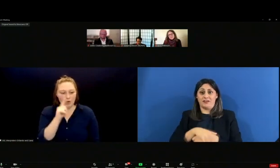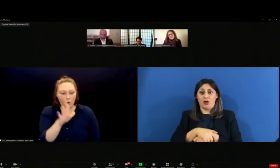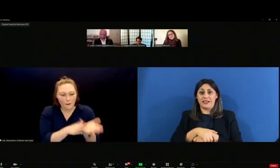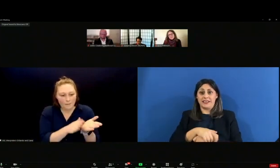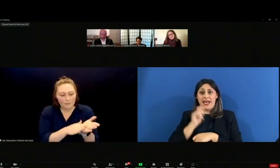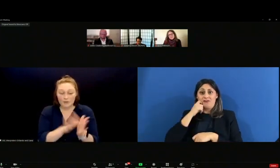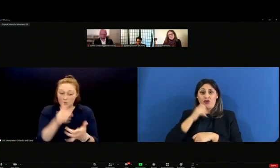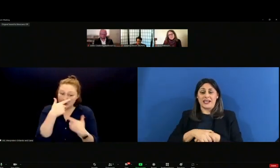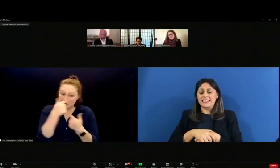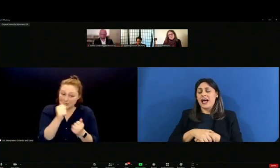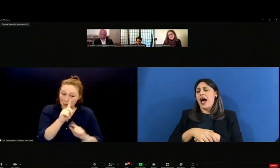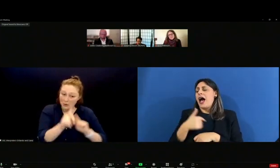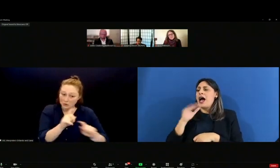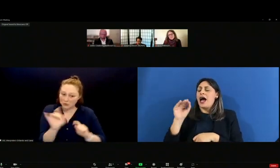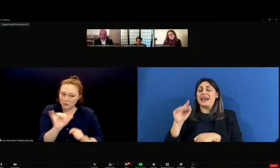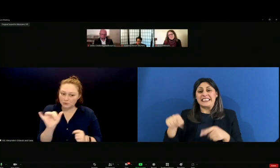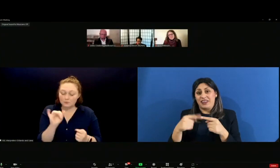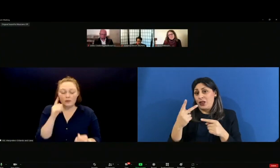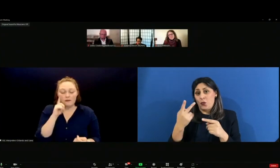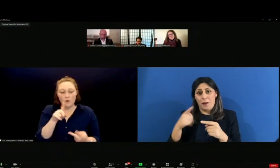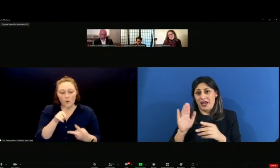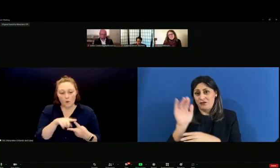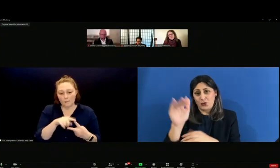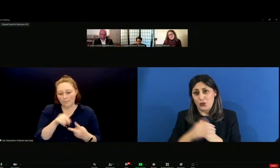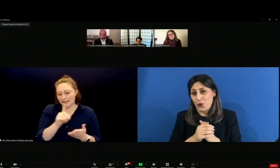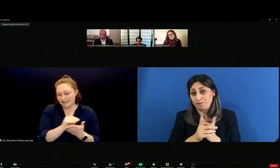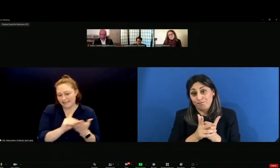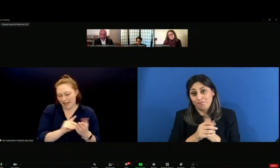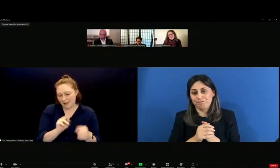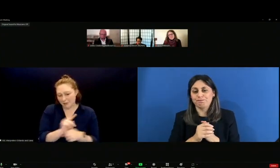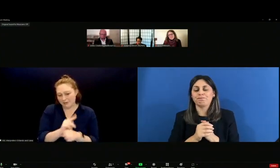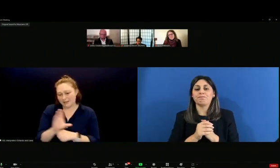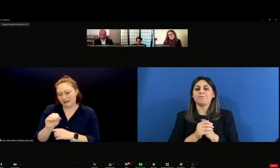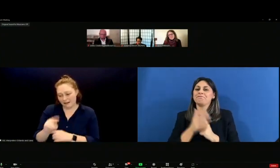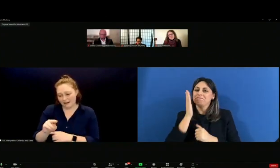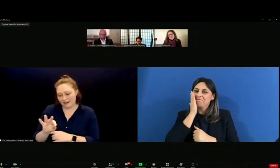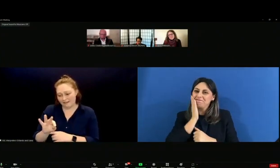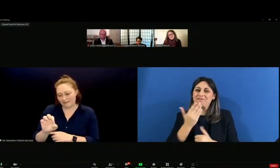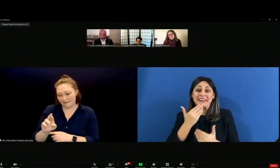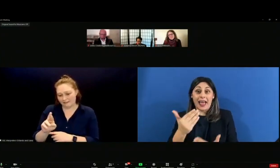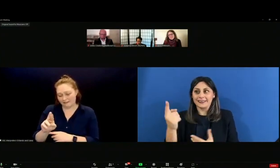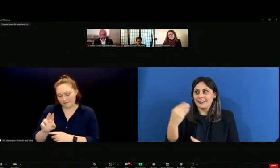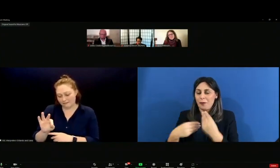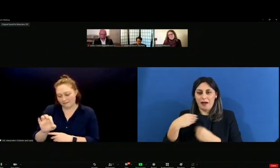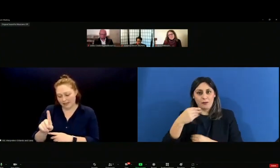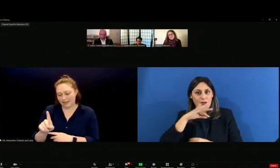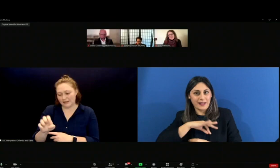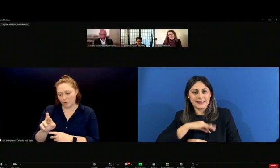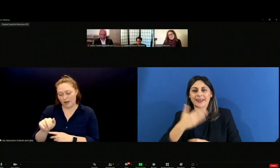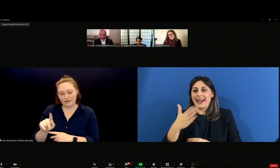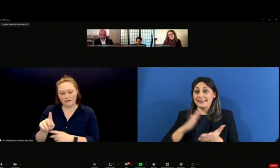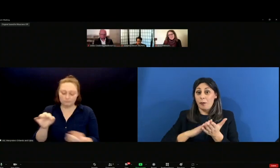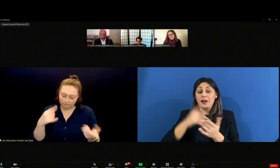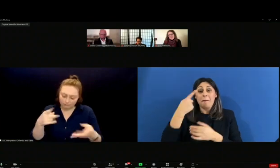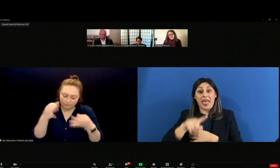questions. As for the design using the confederate, indeed I decided to use a confederate in order